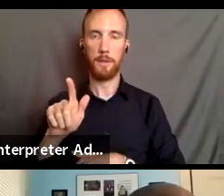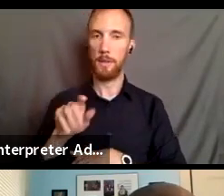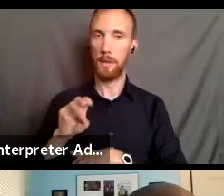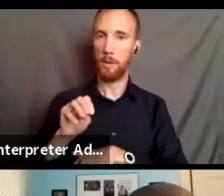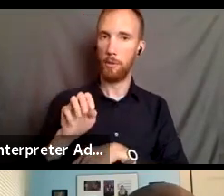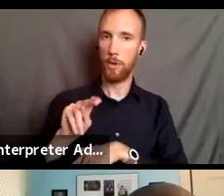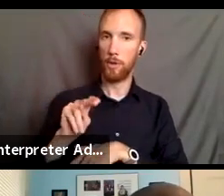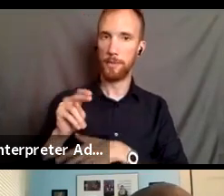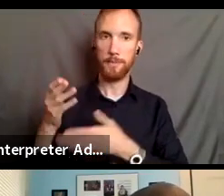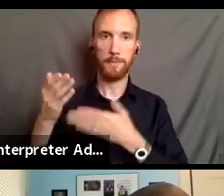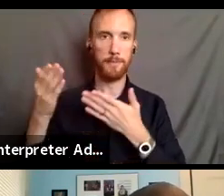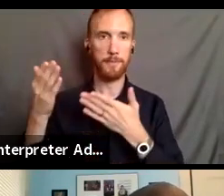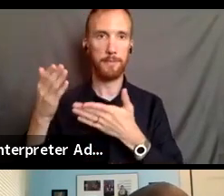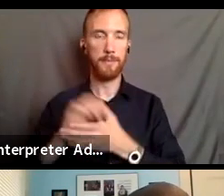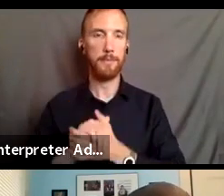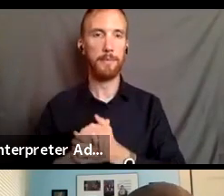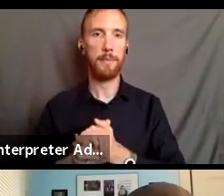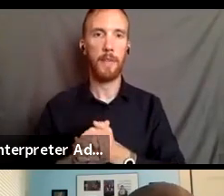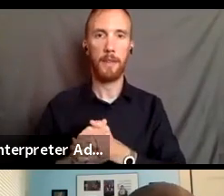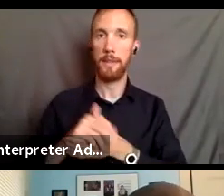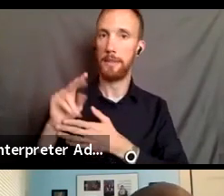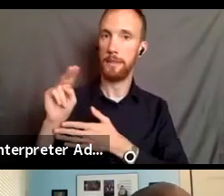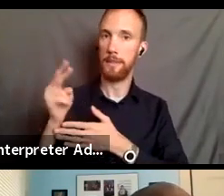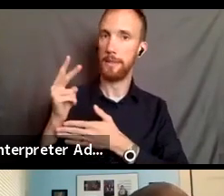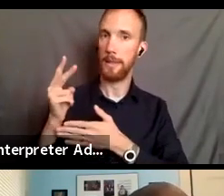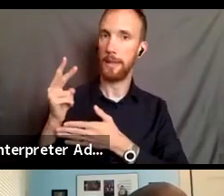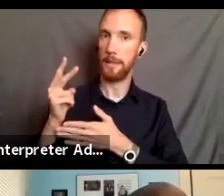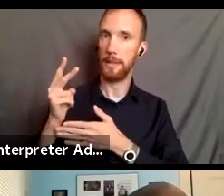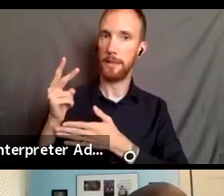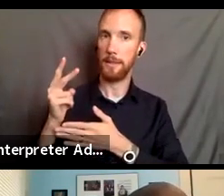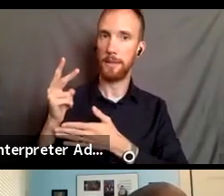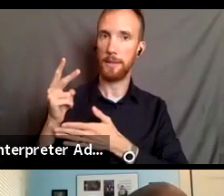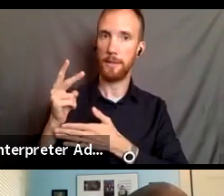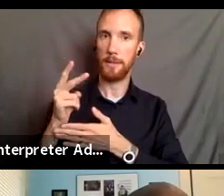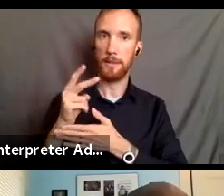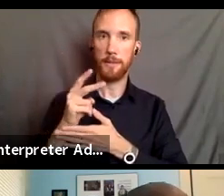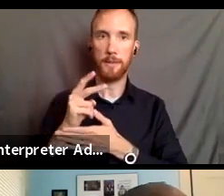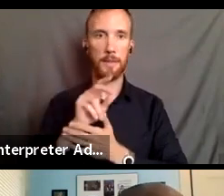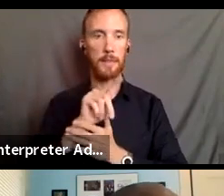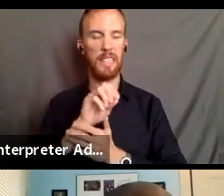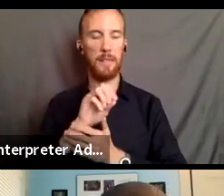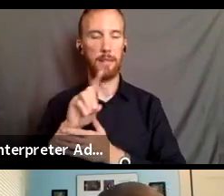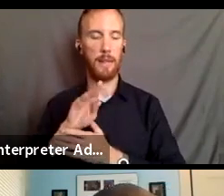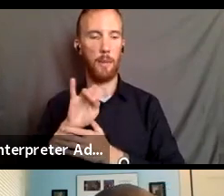moved is there a second second the motion